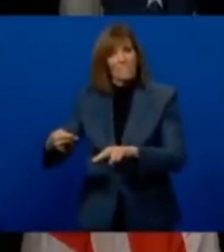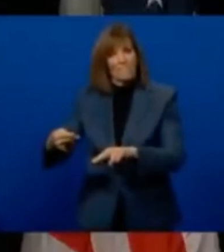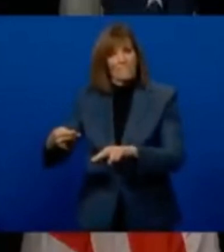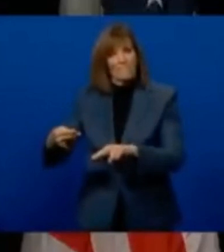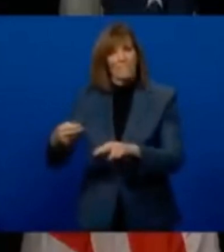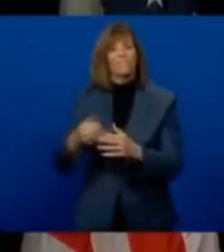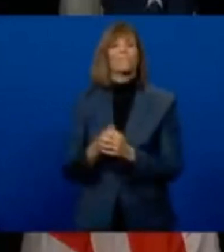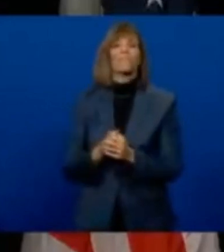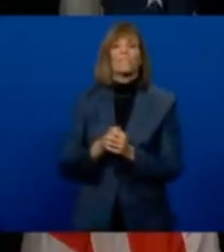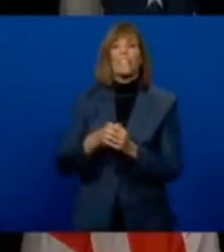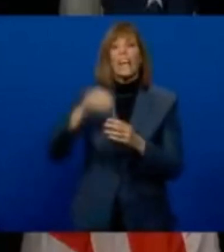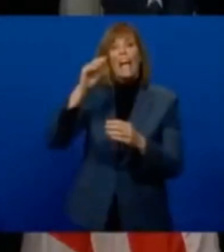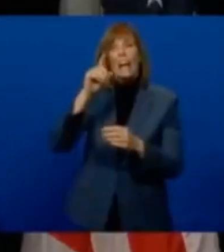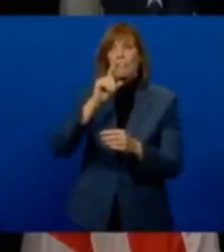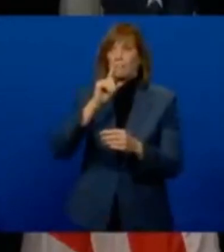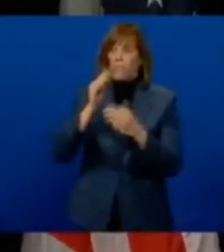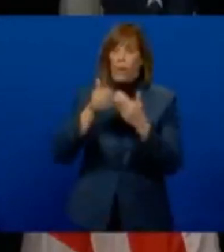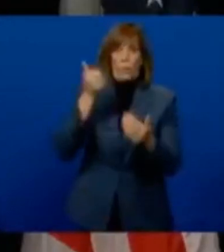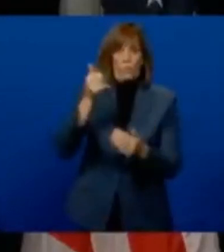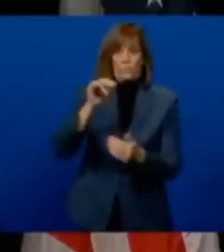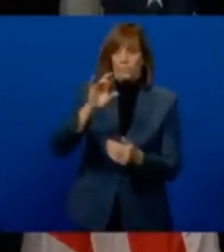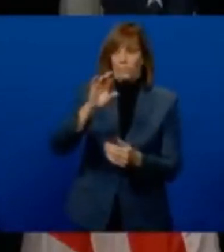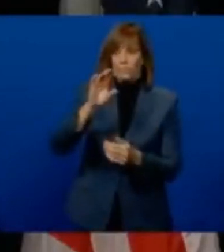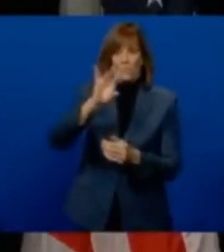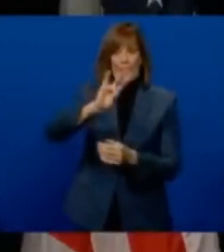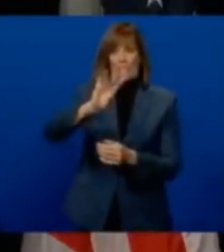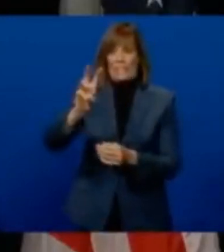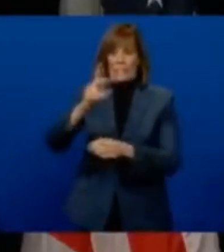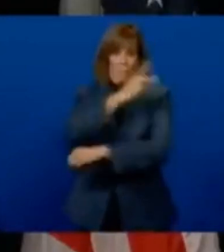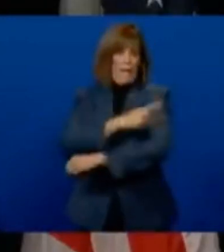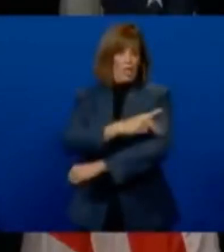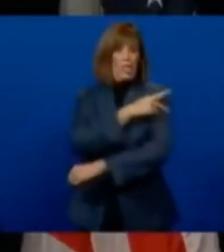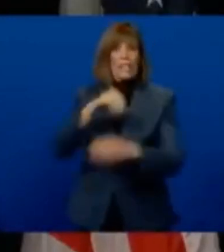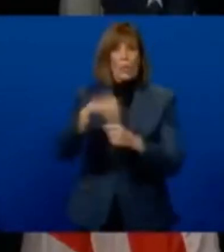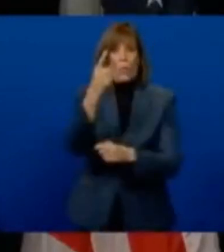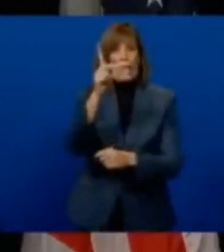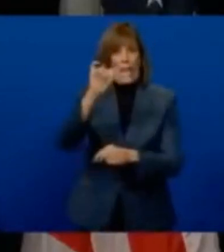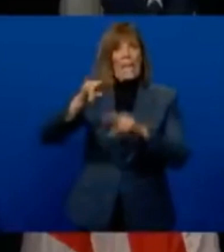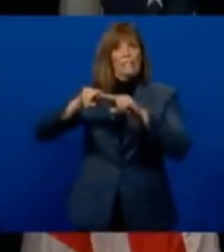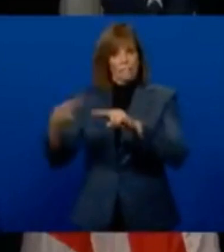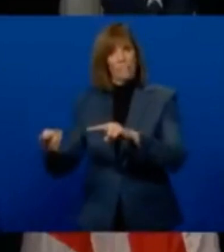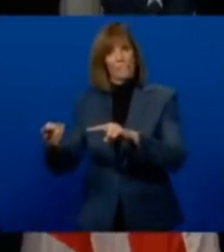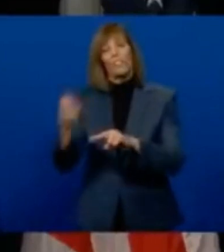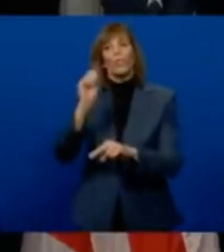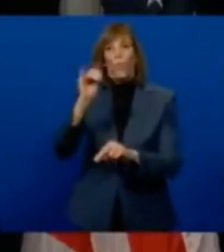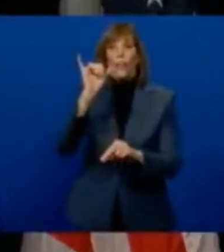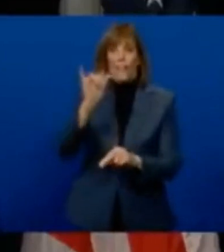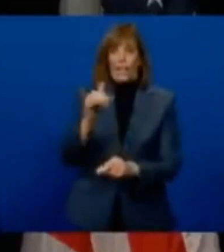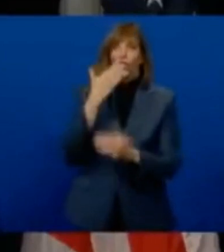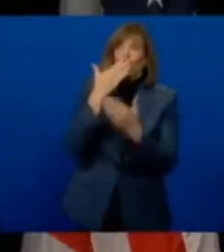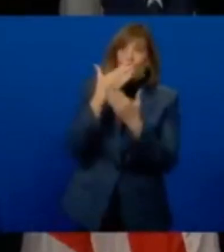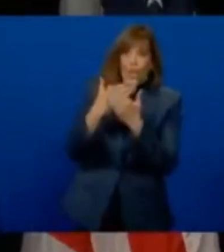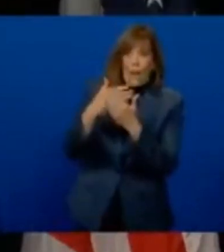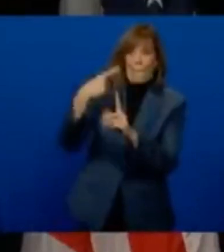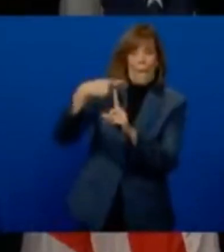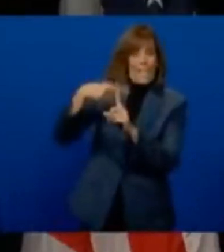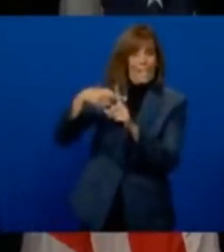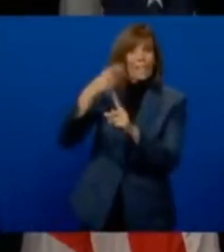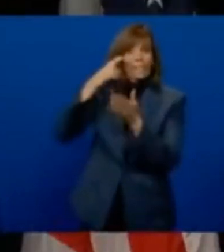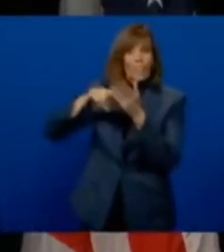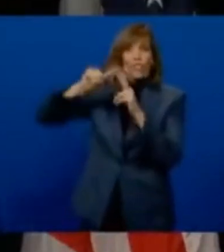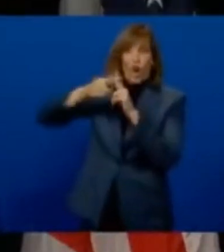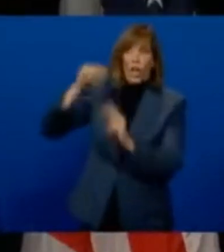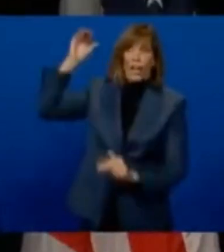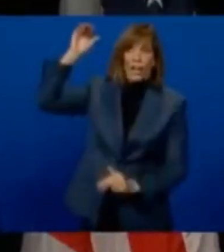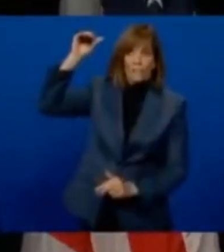decreases of as many as 76 patients in 1 day. And again, while these are positive signs, it's too early to know if